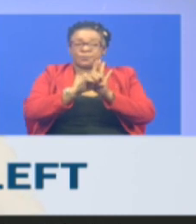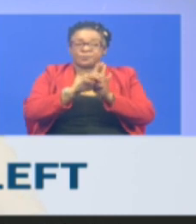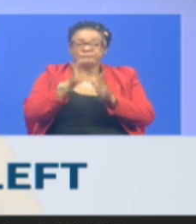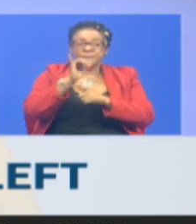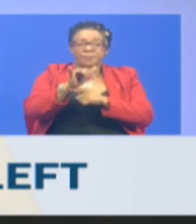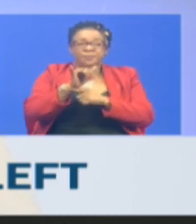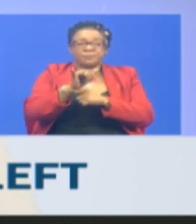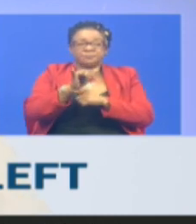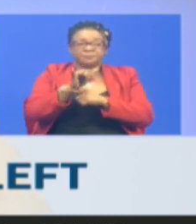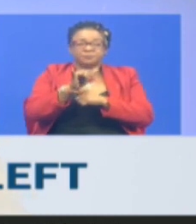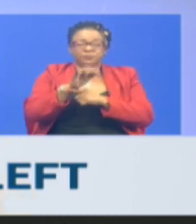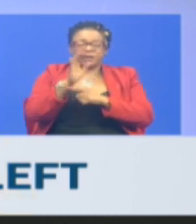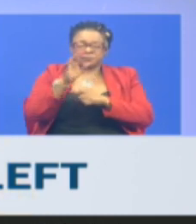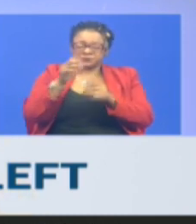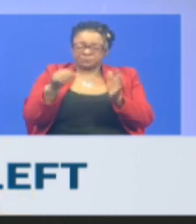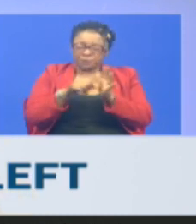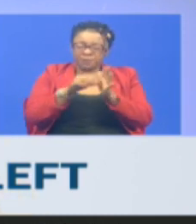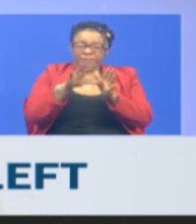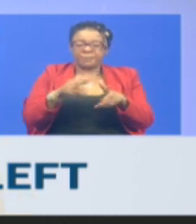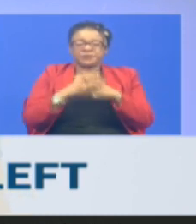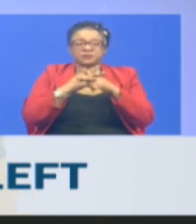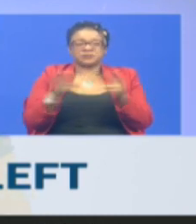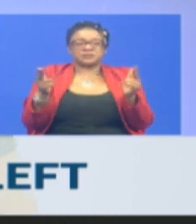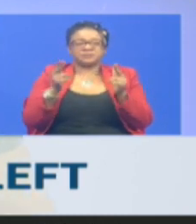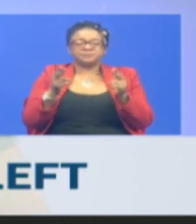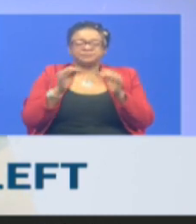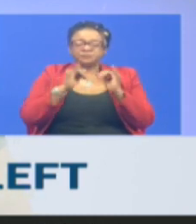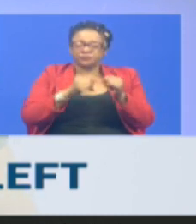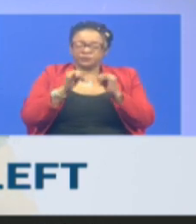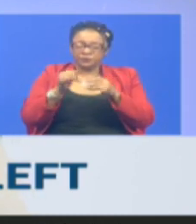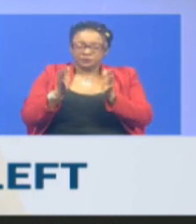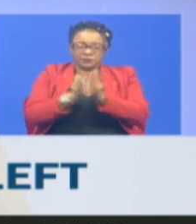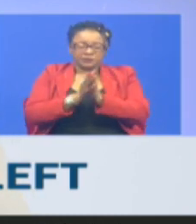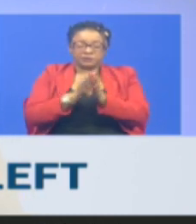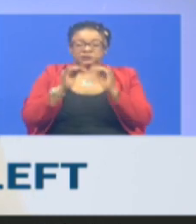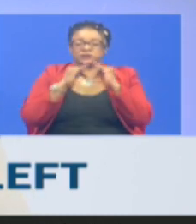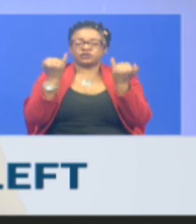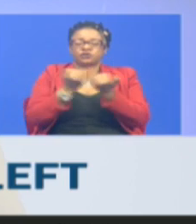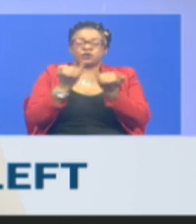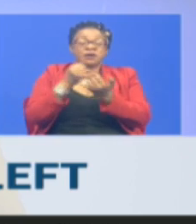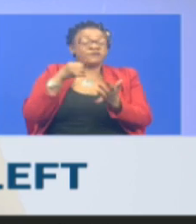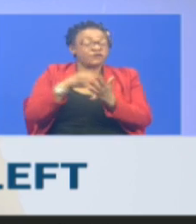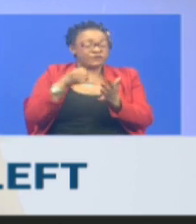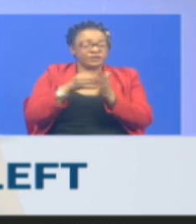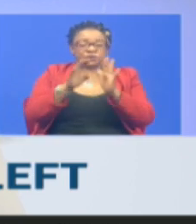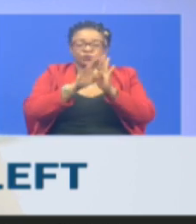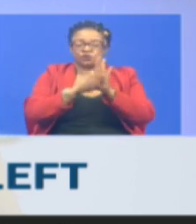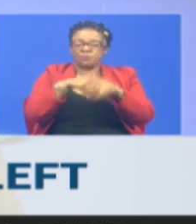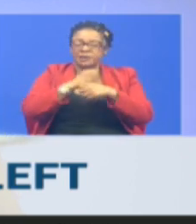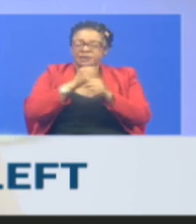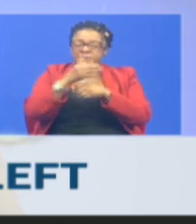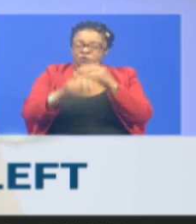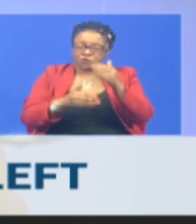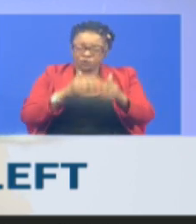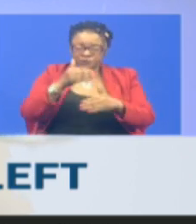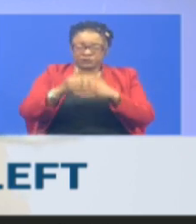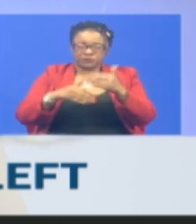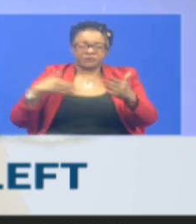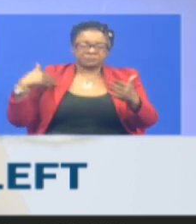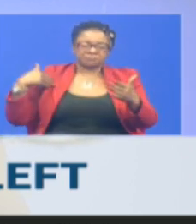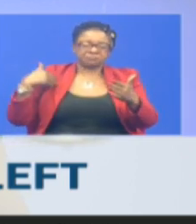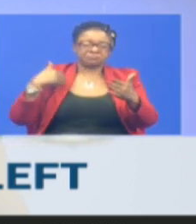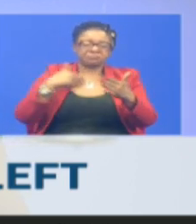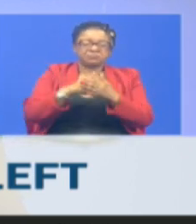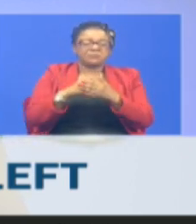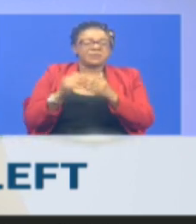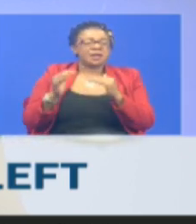from the start. Individuals and institutions involved in the constitution-making process over a decade ago argue